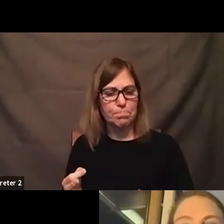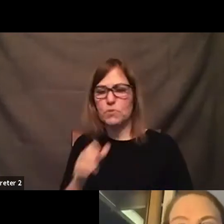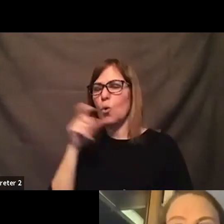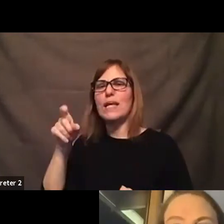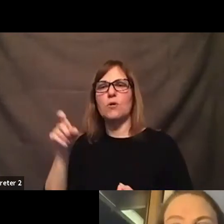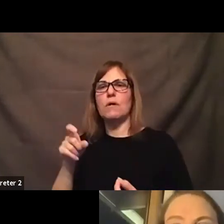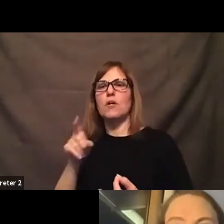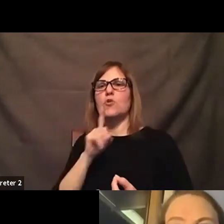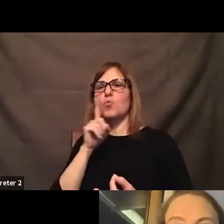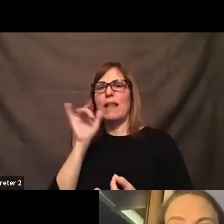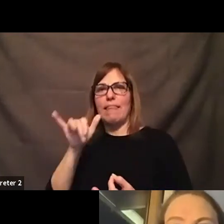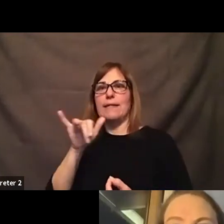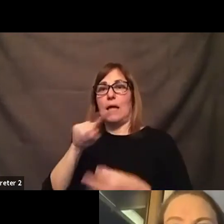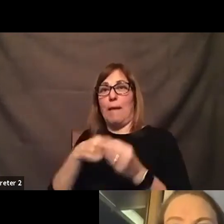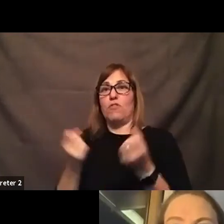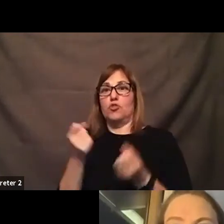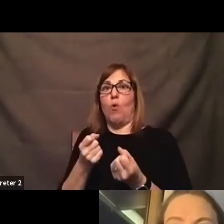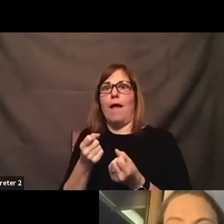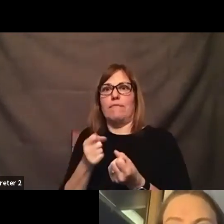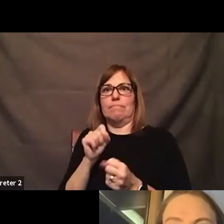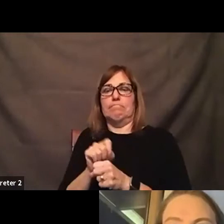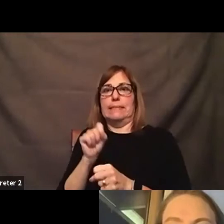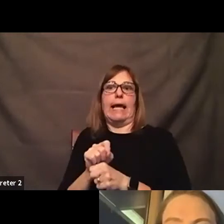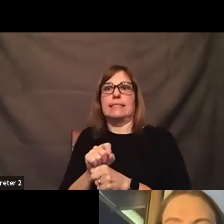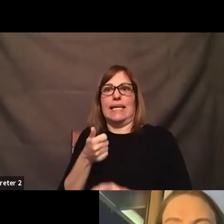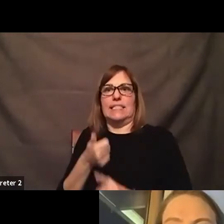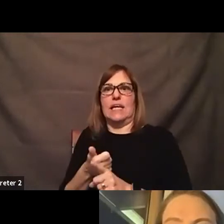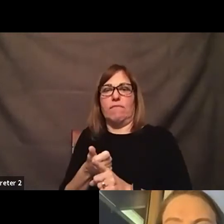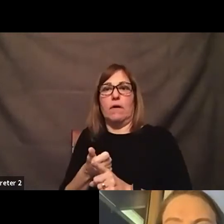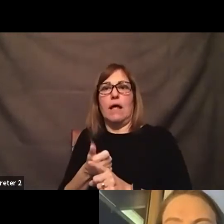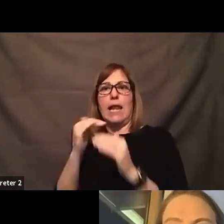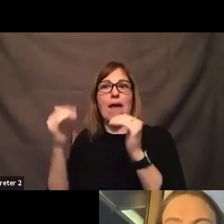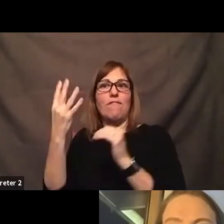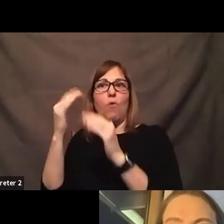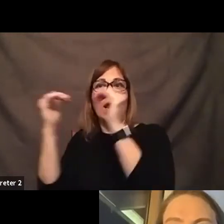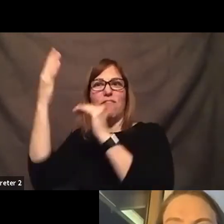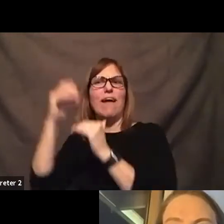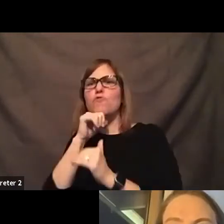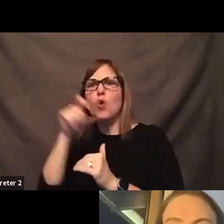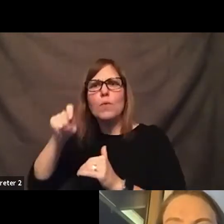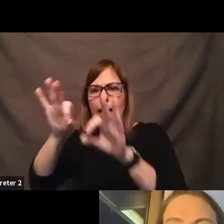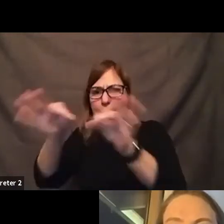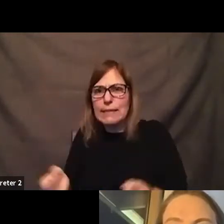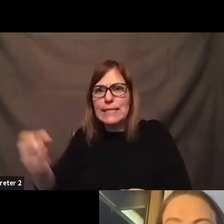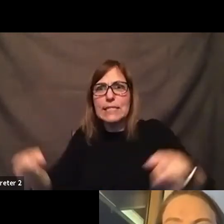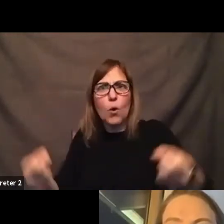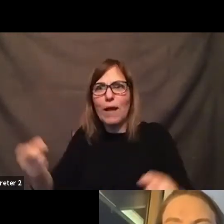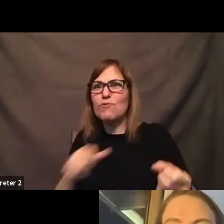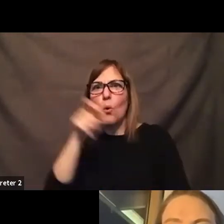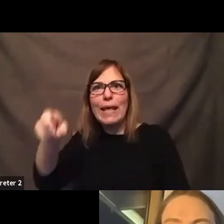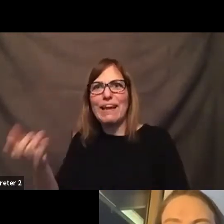driving task itself. And so therefore, you don't even need a steering wheel in level 4 or 5. And that looks more like,